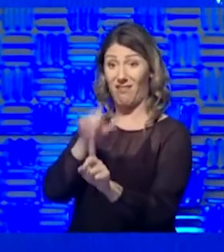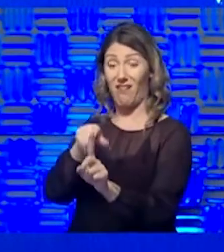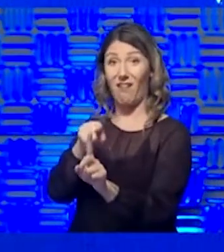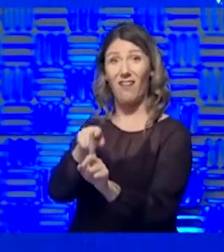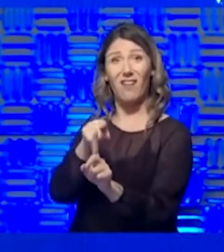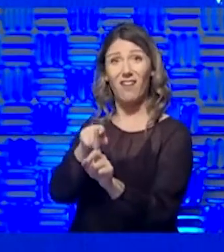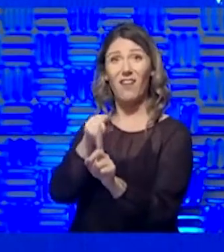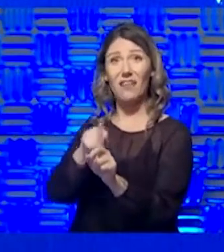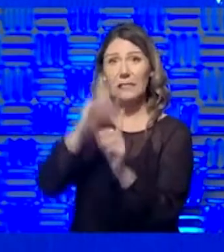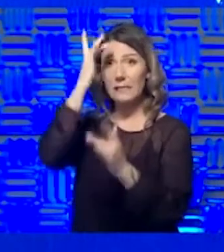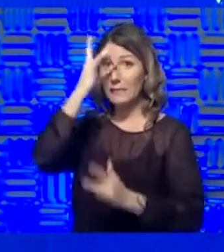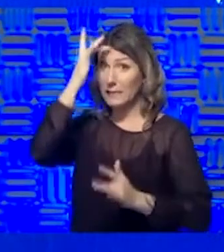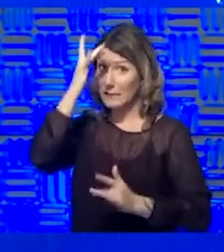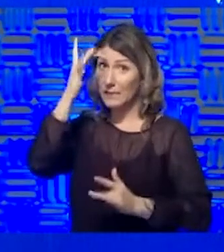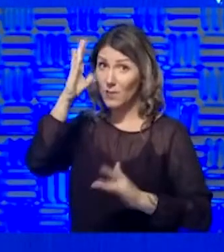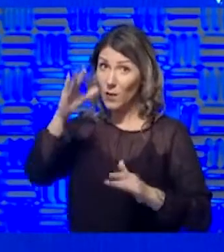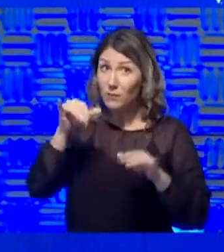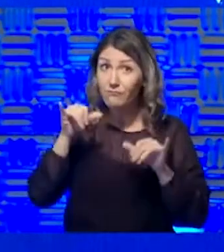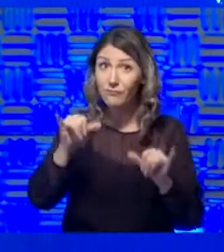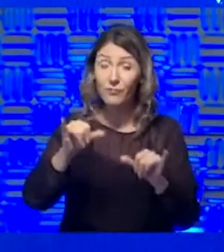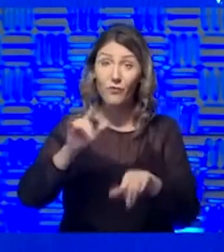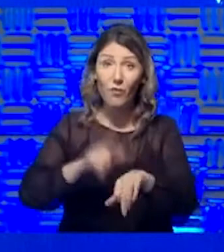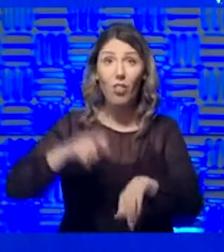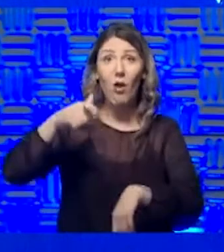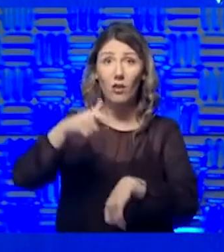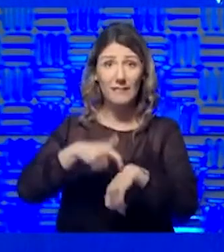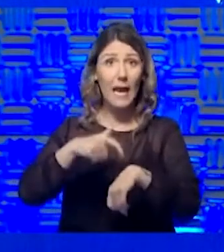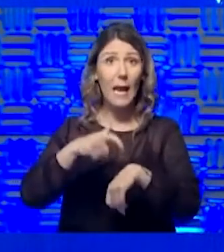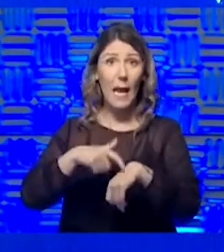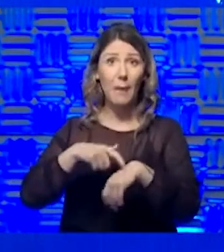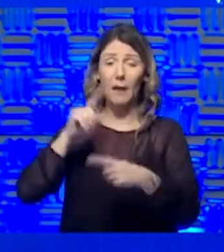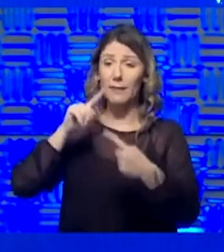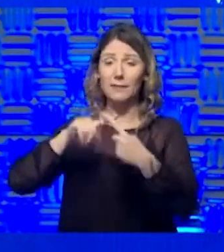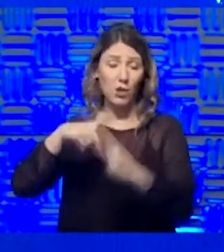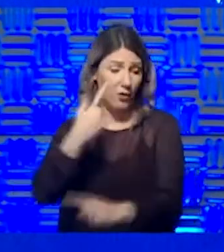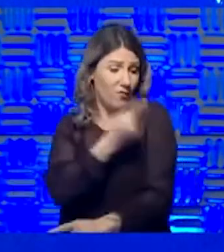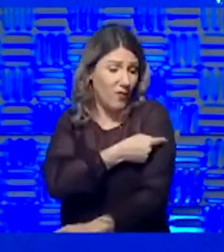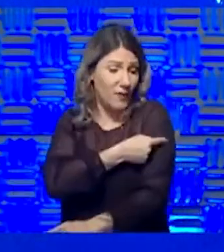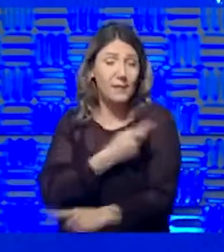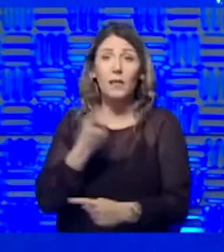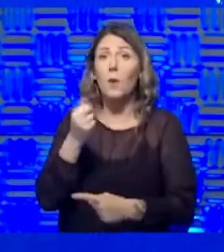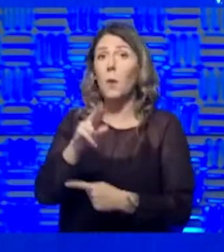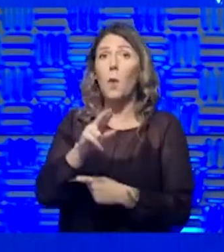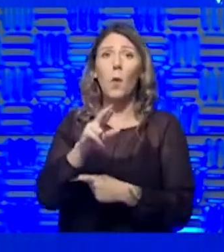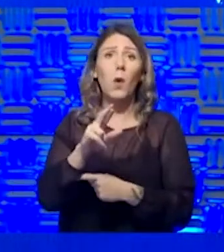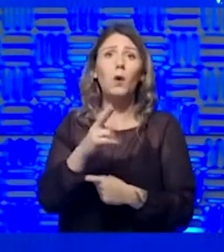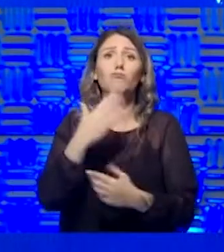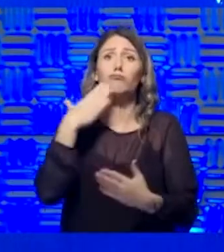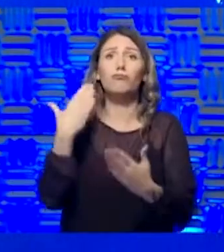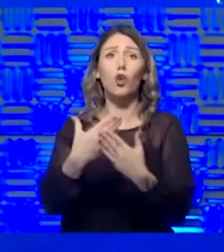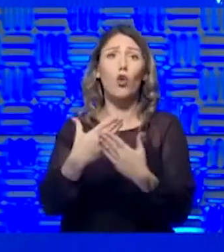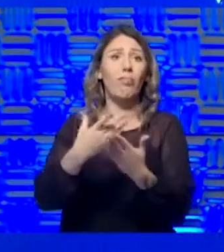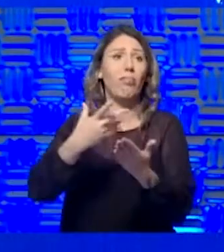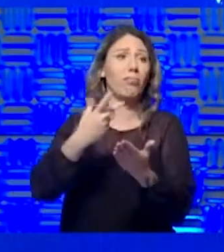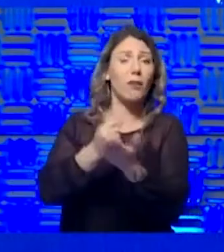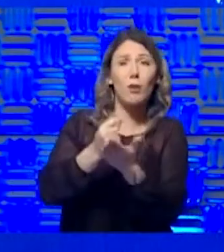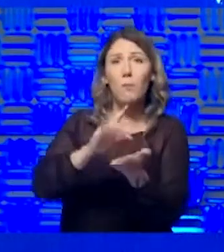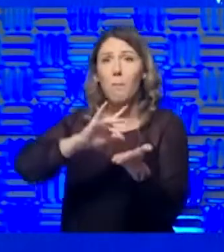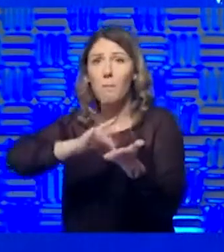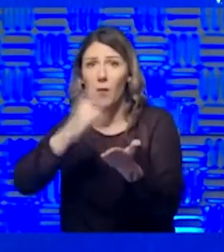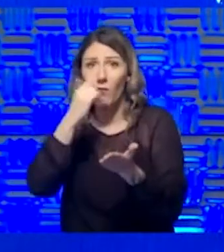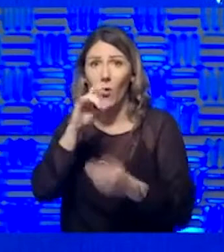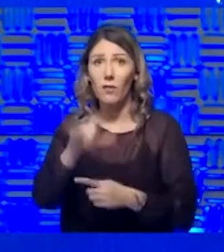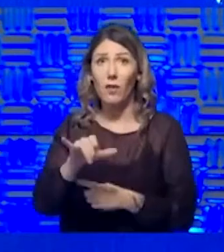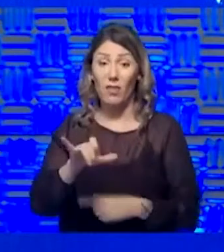to be with us for a long time, until we have a vaccine or meaningful therapy for it. Because that is a